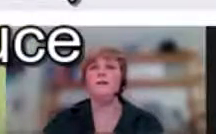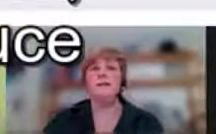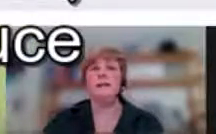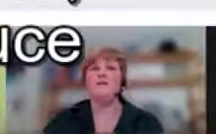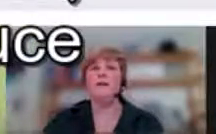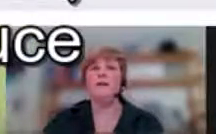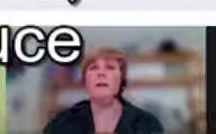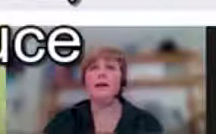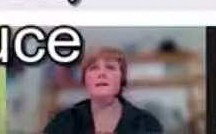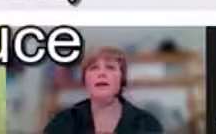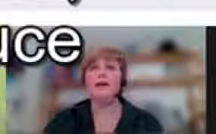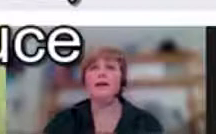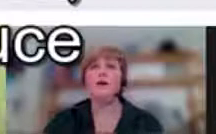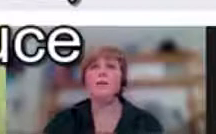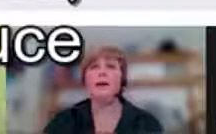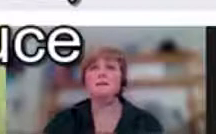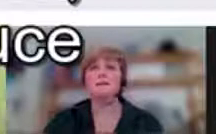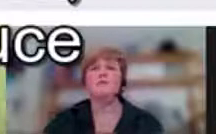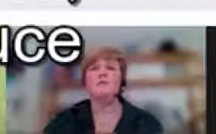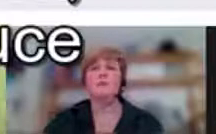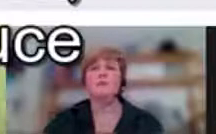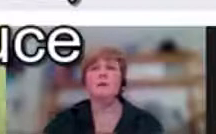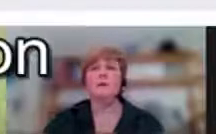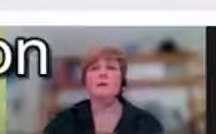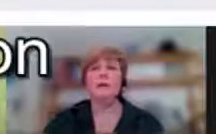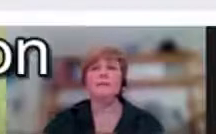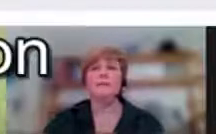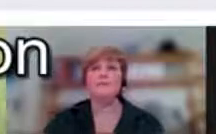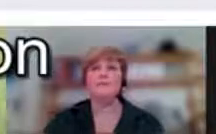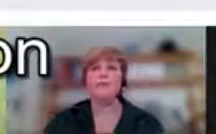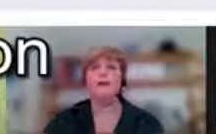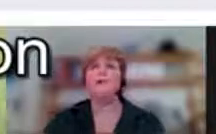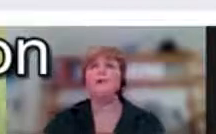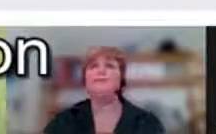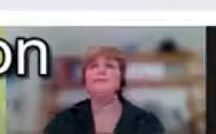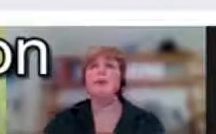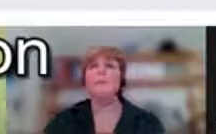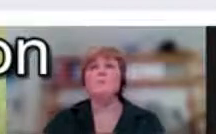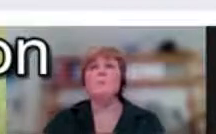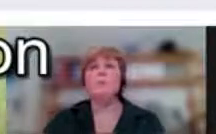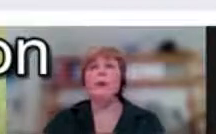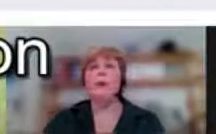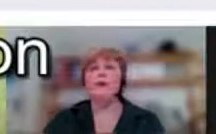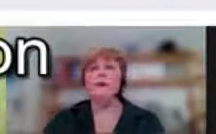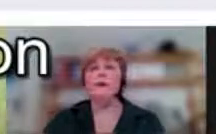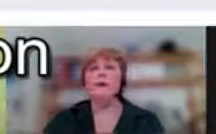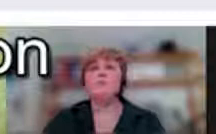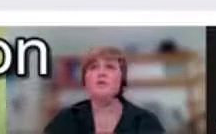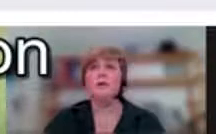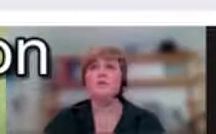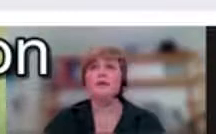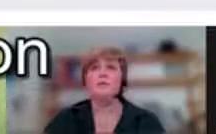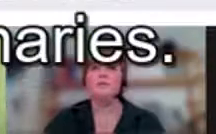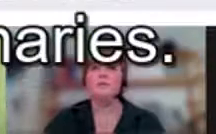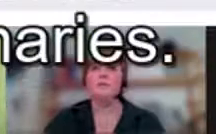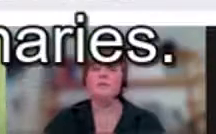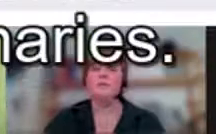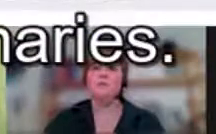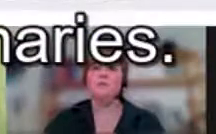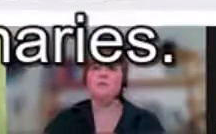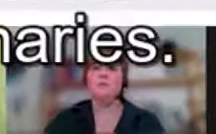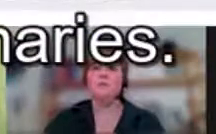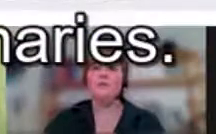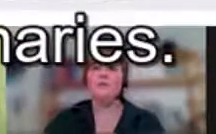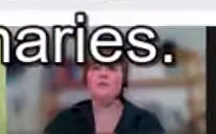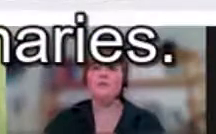work, its potential impact, and our plans to reduce those impacts. You can find out more in our construction update